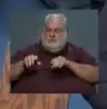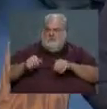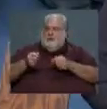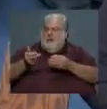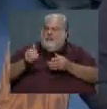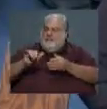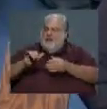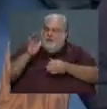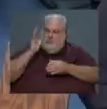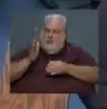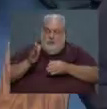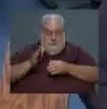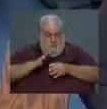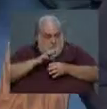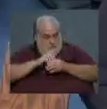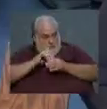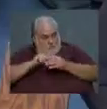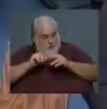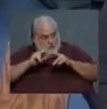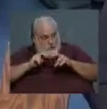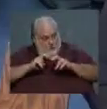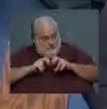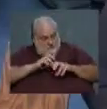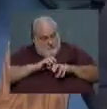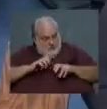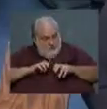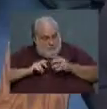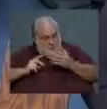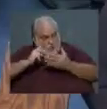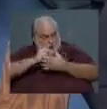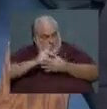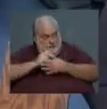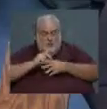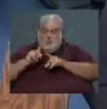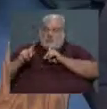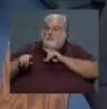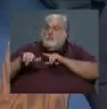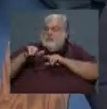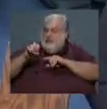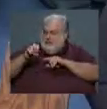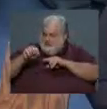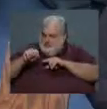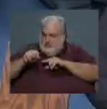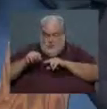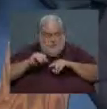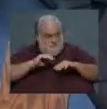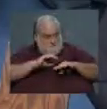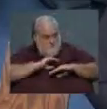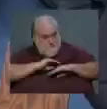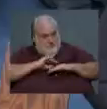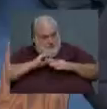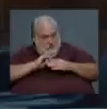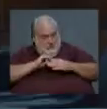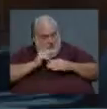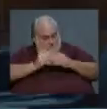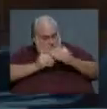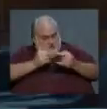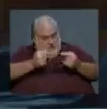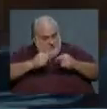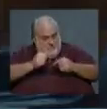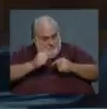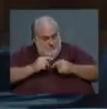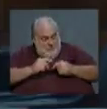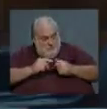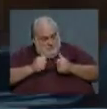that to you. But that was a part of the committee's review and analysis? It definitely and was. You felt satisfied that the ones that are returning